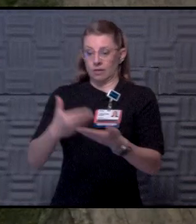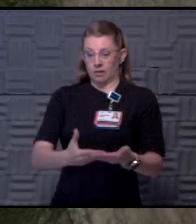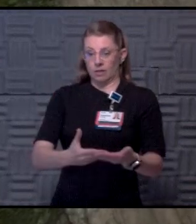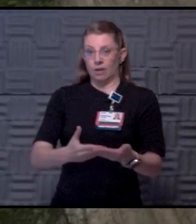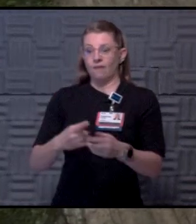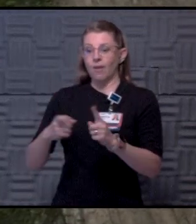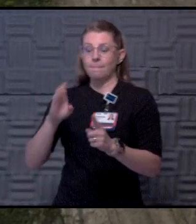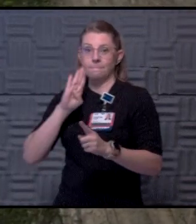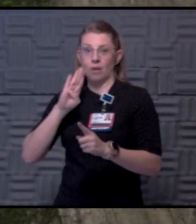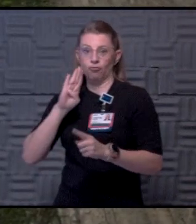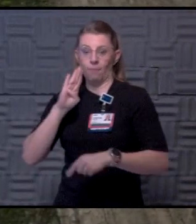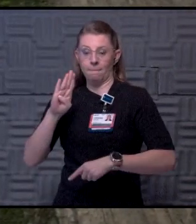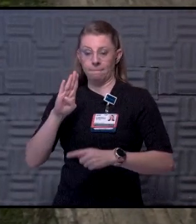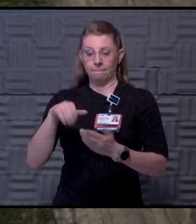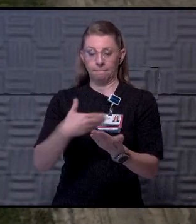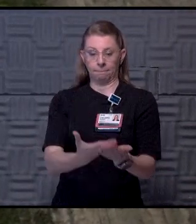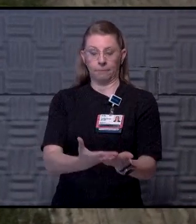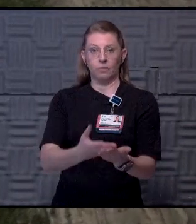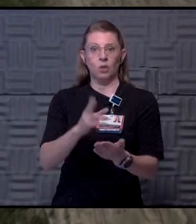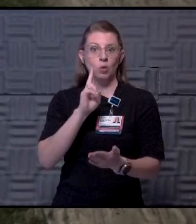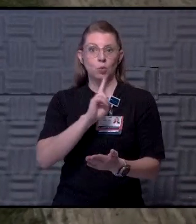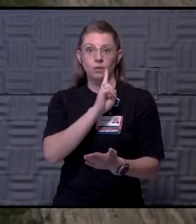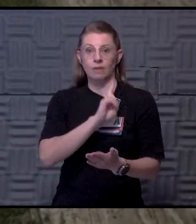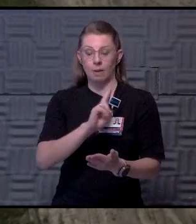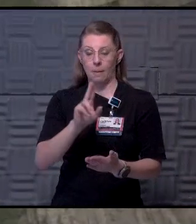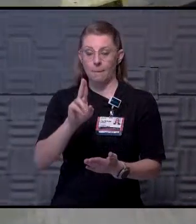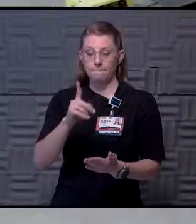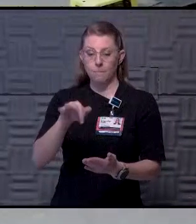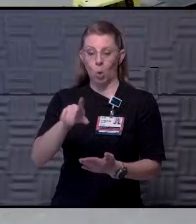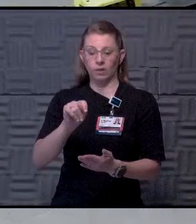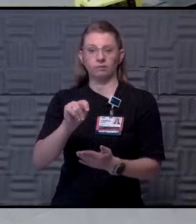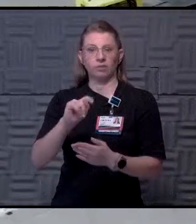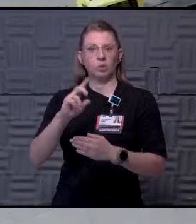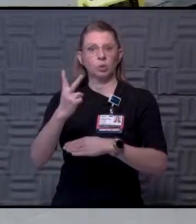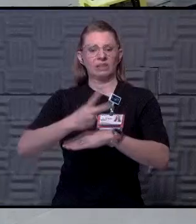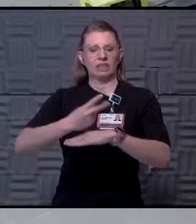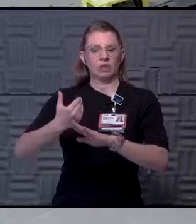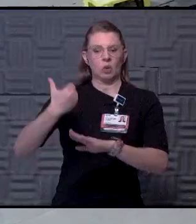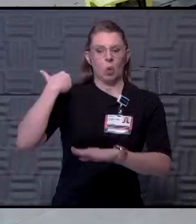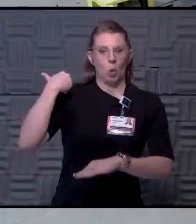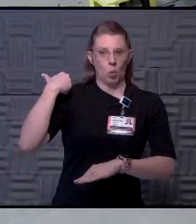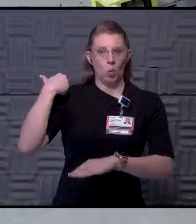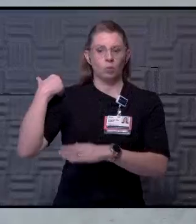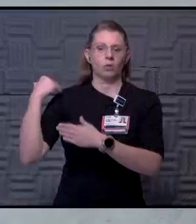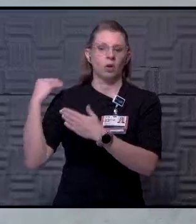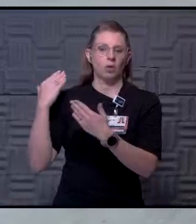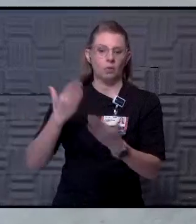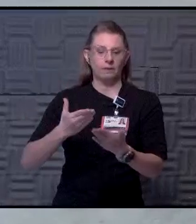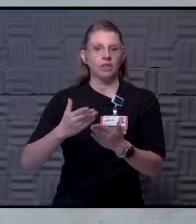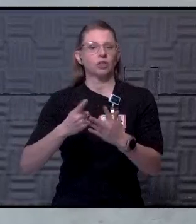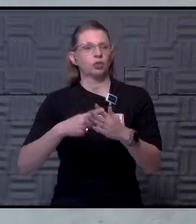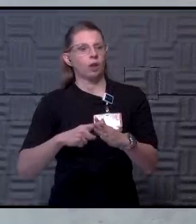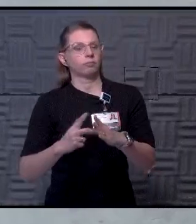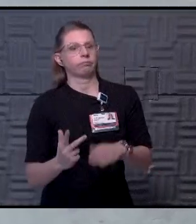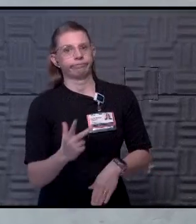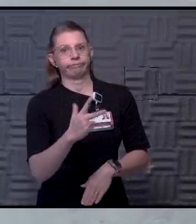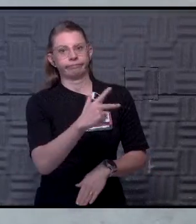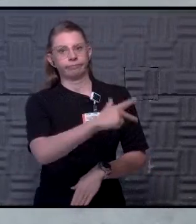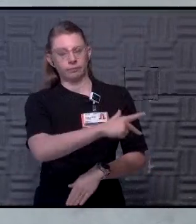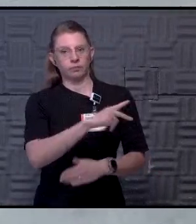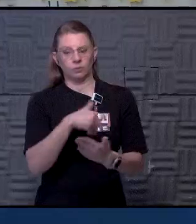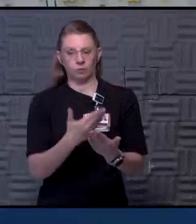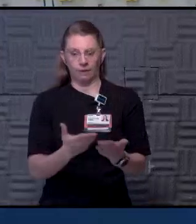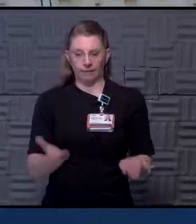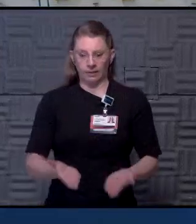port in February, where it sat until about 10 days ago. I suspect it did not travel by air. Our panel of experts today will